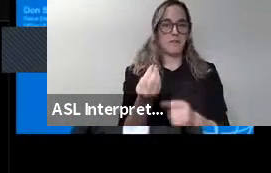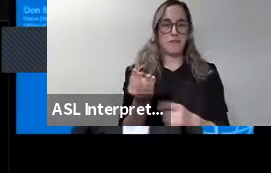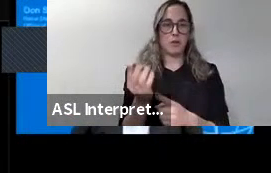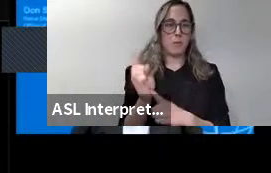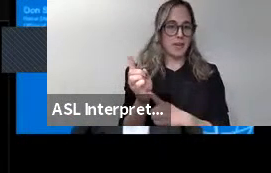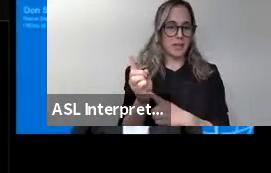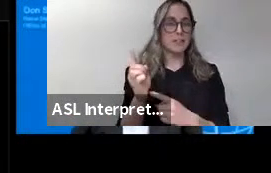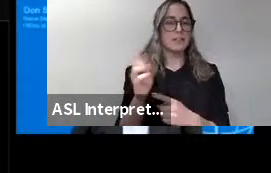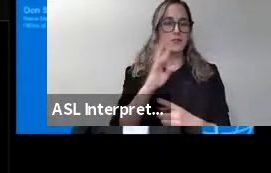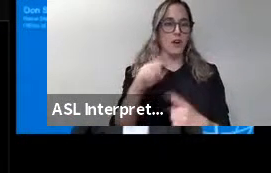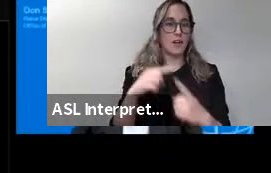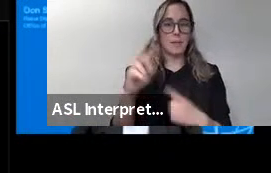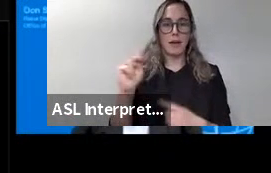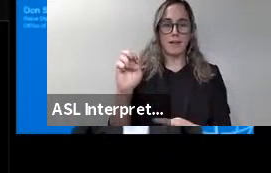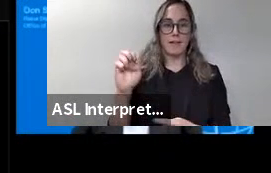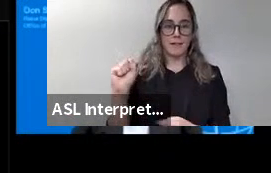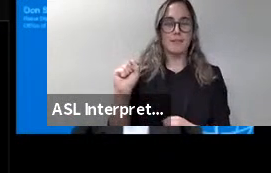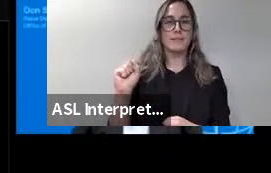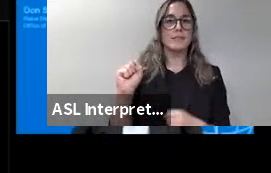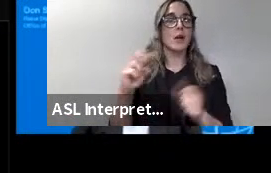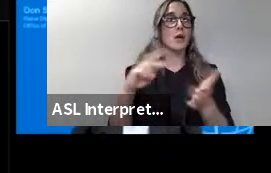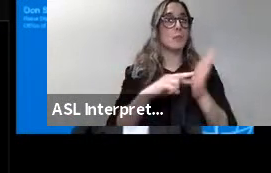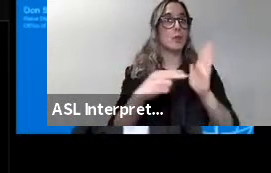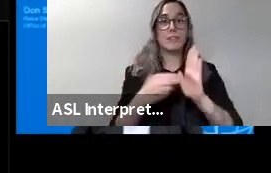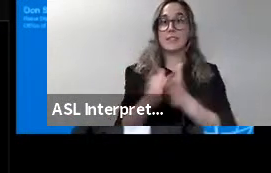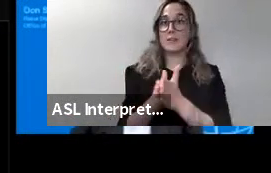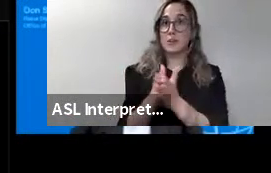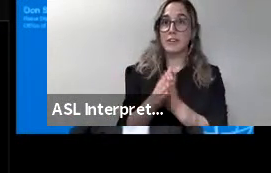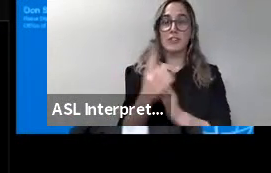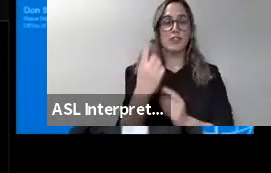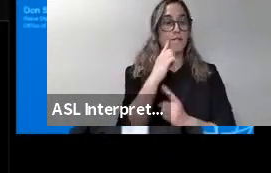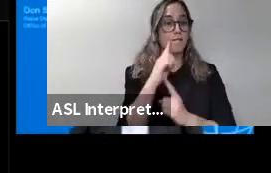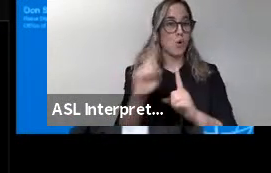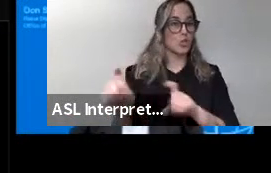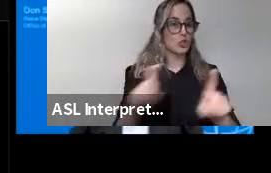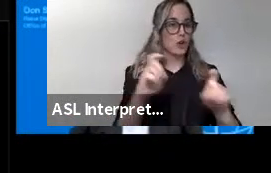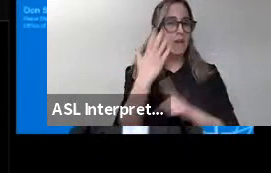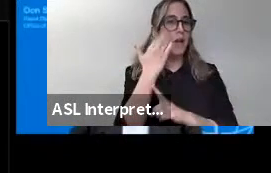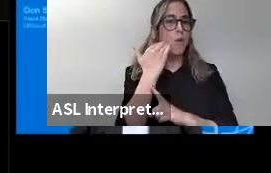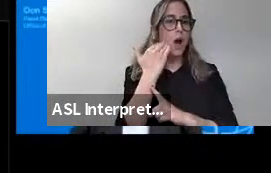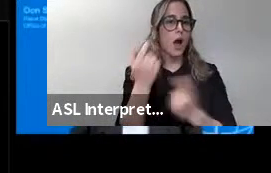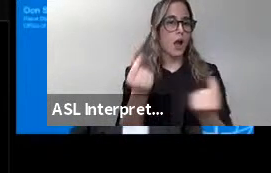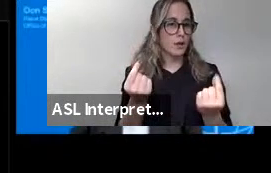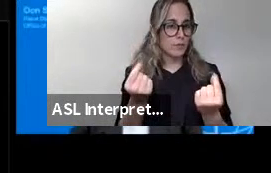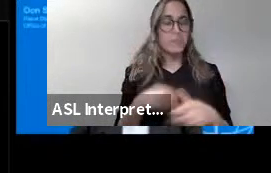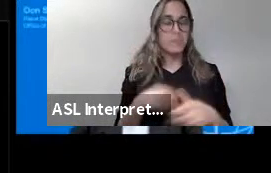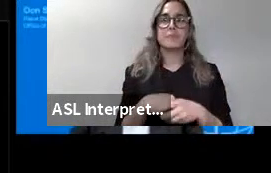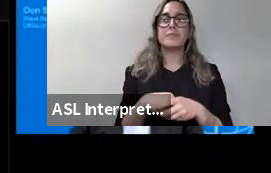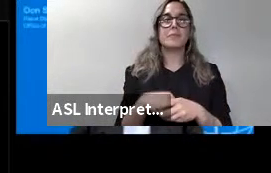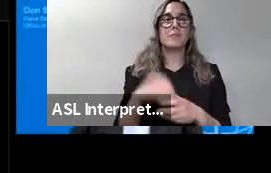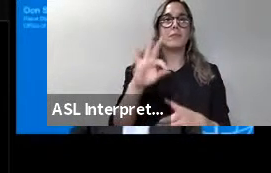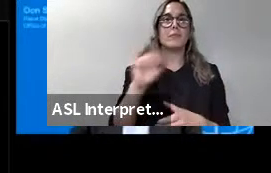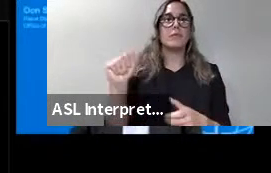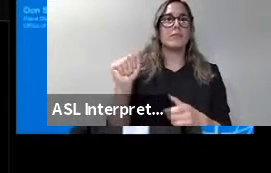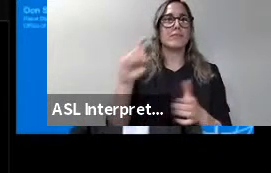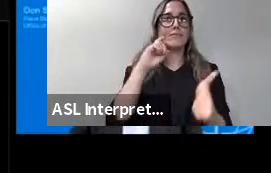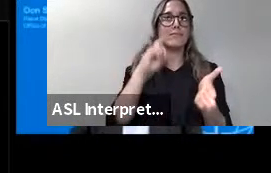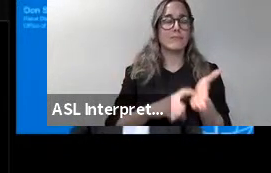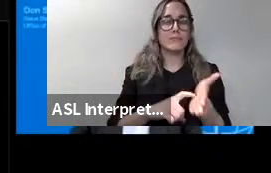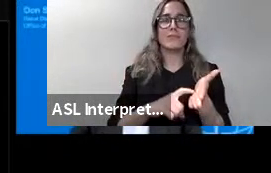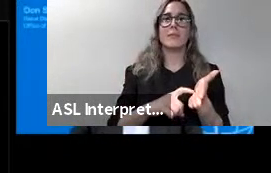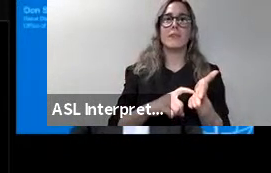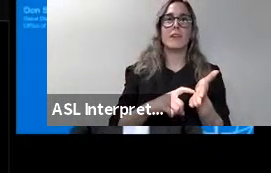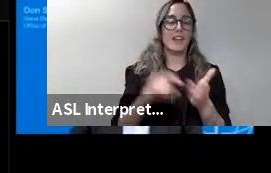survey and starting with the purpose and motivation for conducting the survey. First thing is, I want to say the FAA recognizes that aircraft